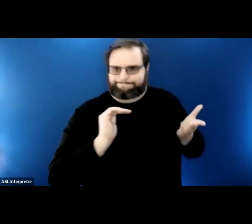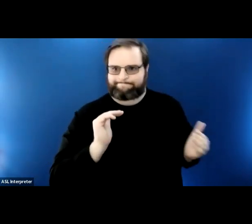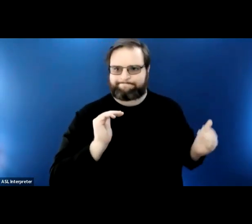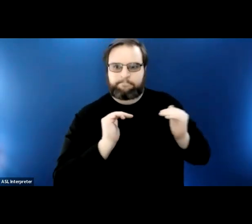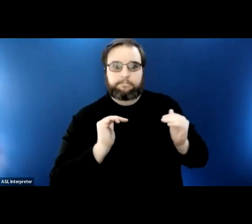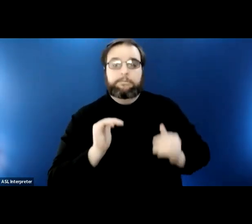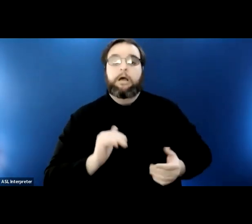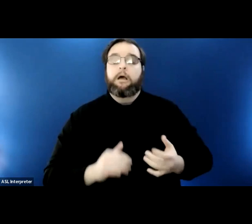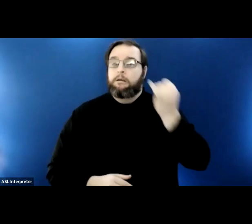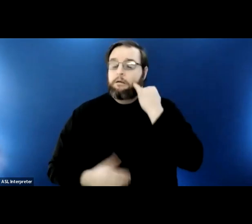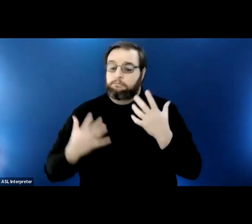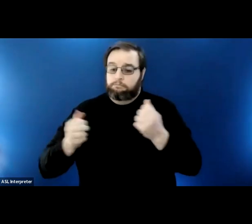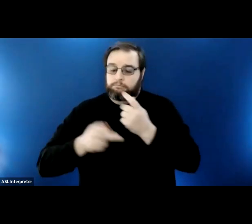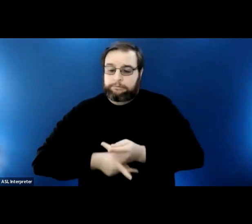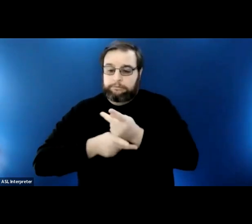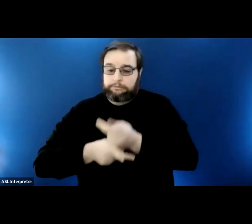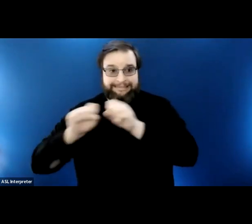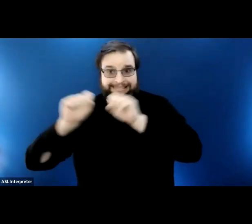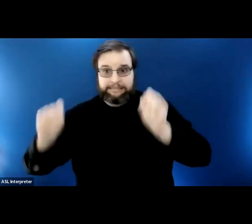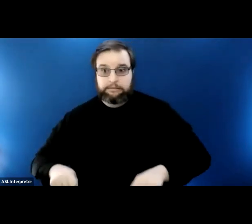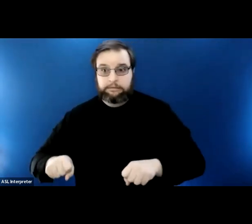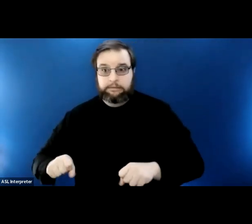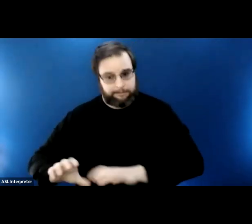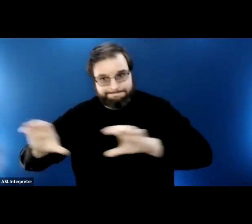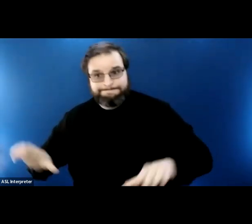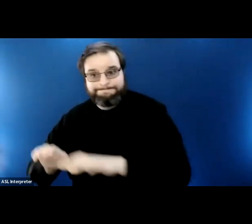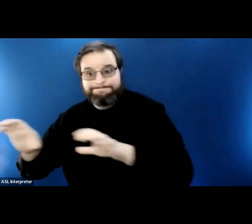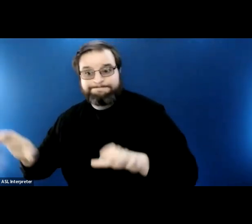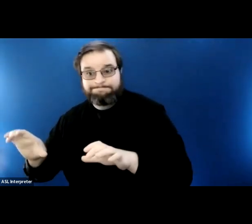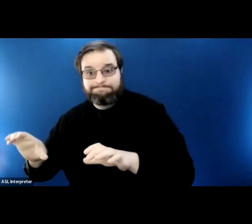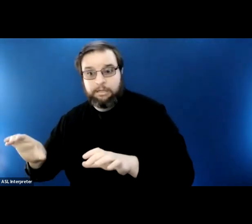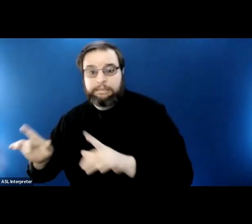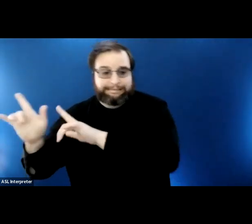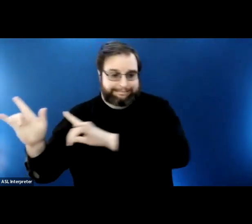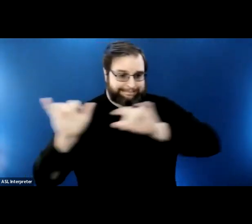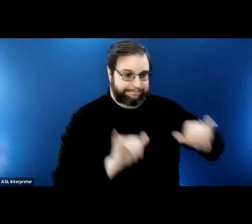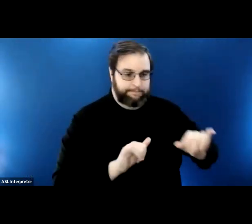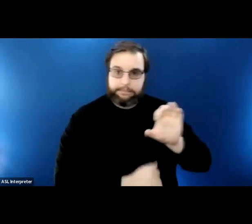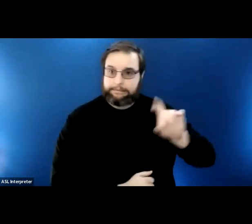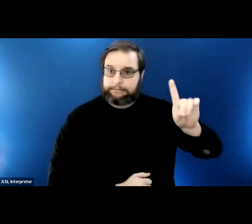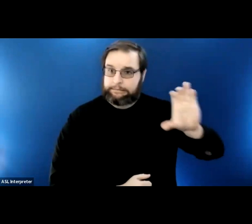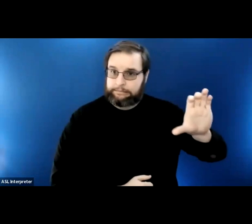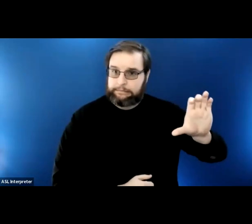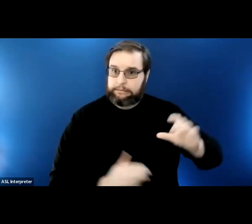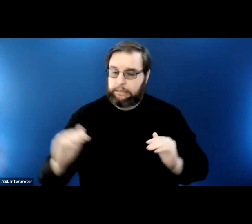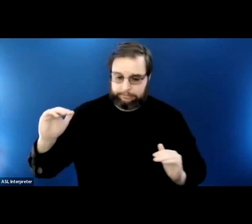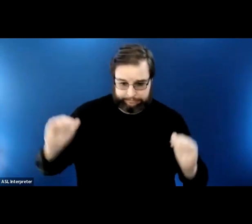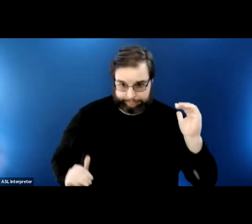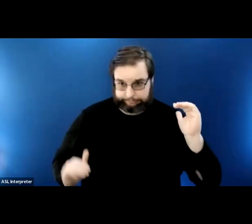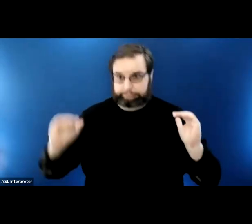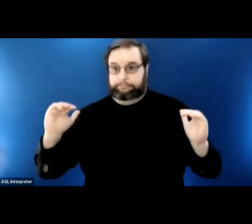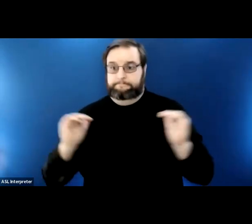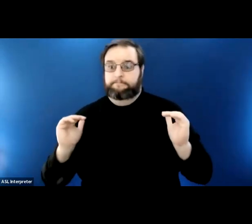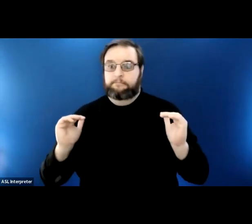similar commitment to excellence in public health as the CDC has, our nation can go a long way